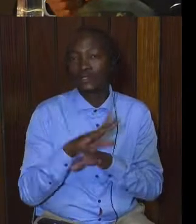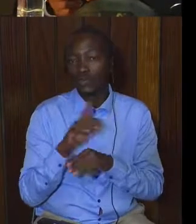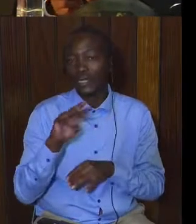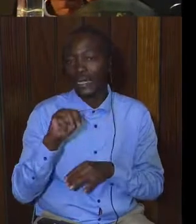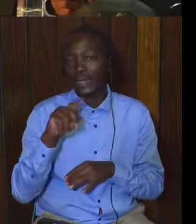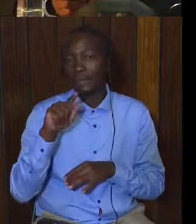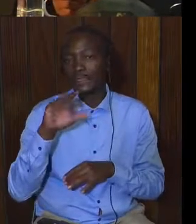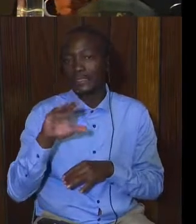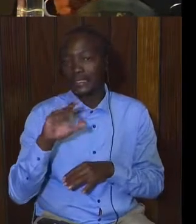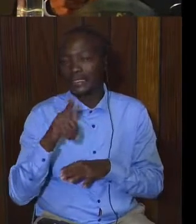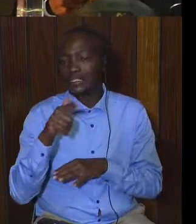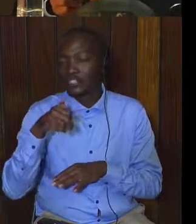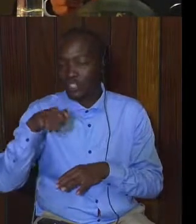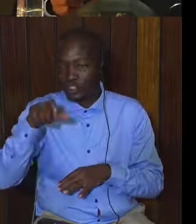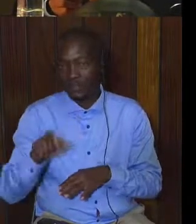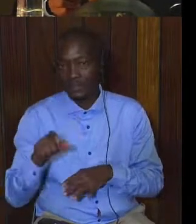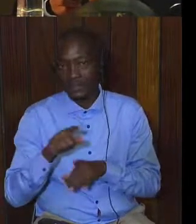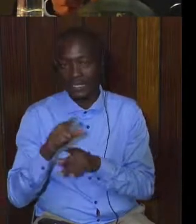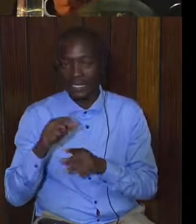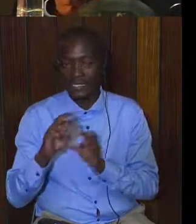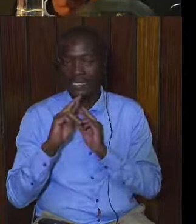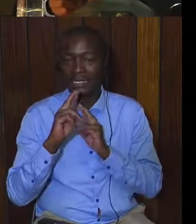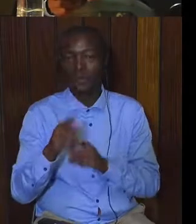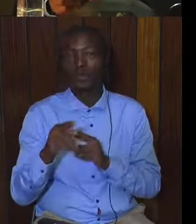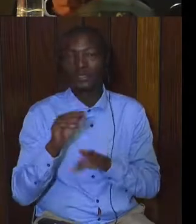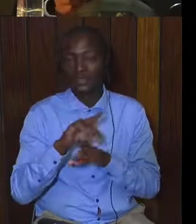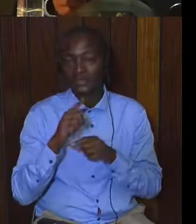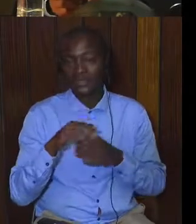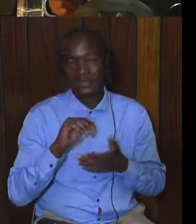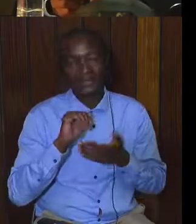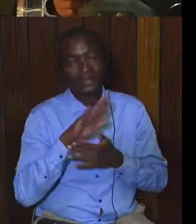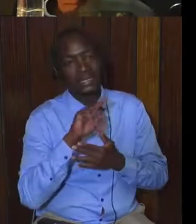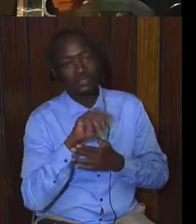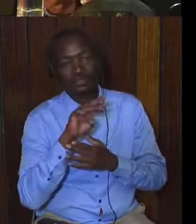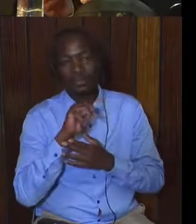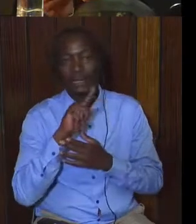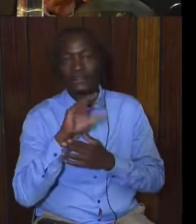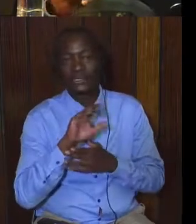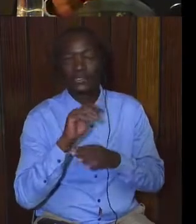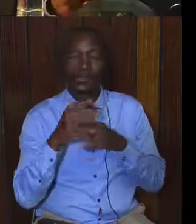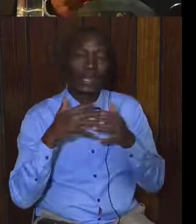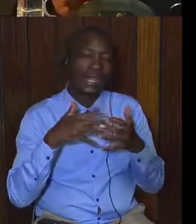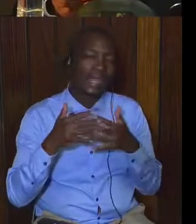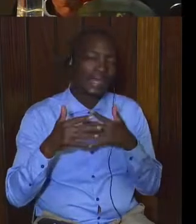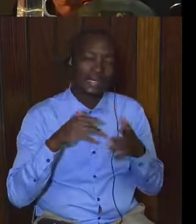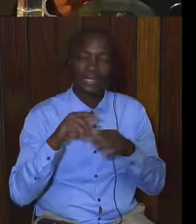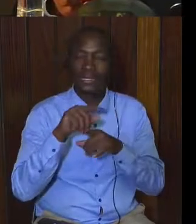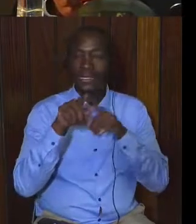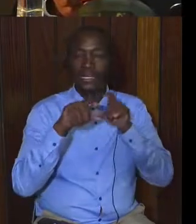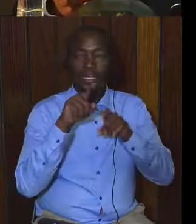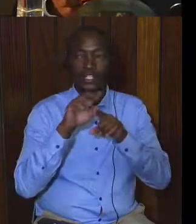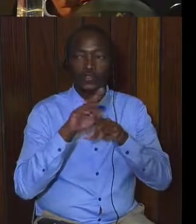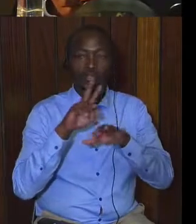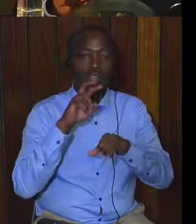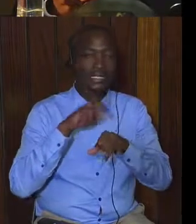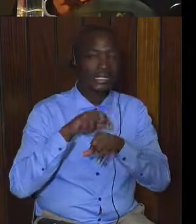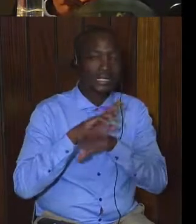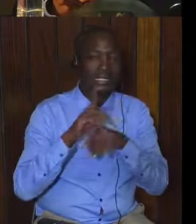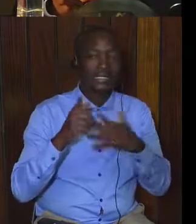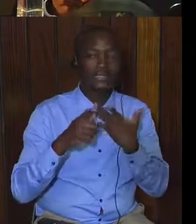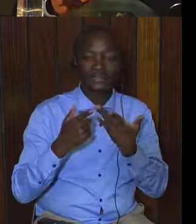chairperson, and then the report is presented to the MEC where any issues that requires his attention can